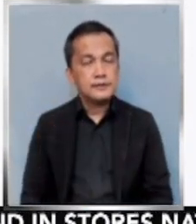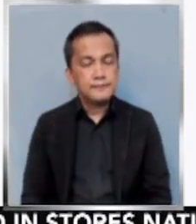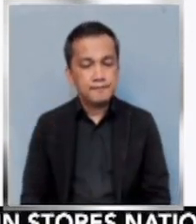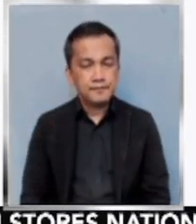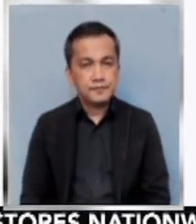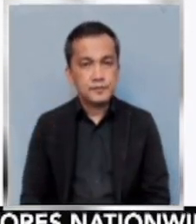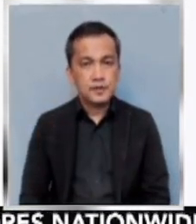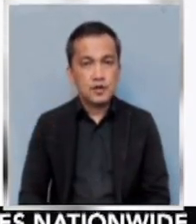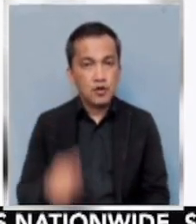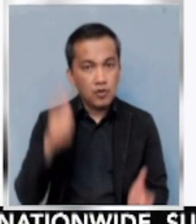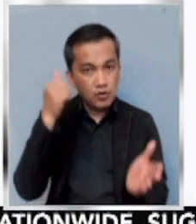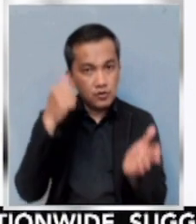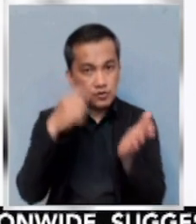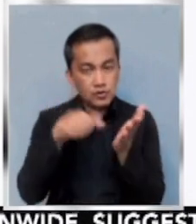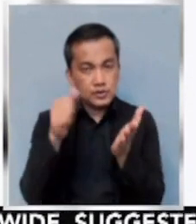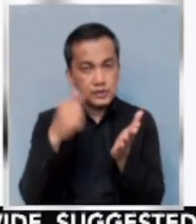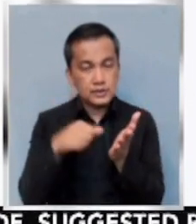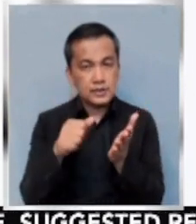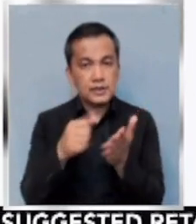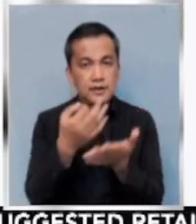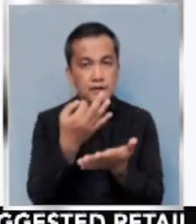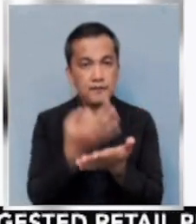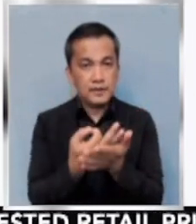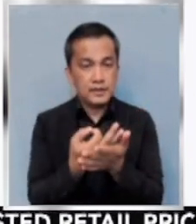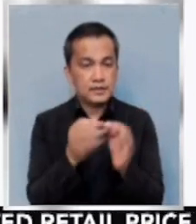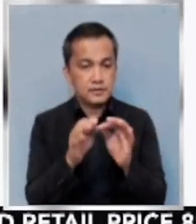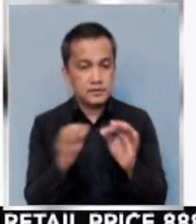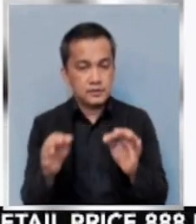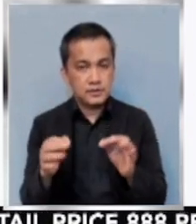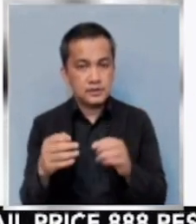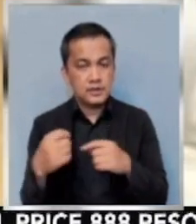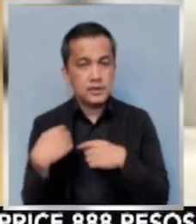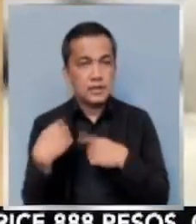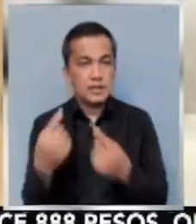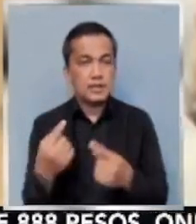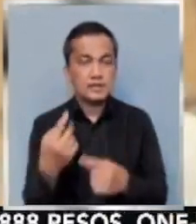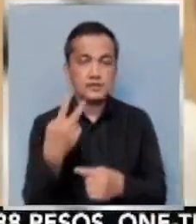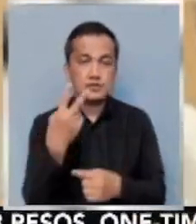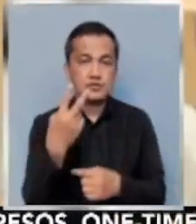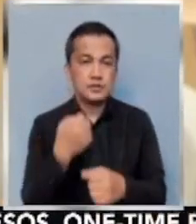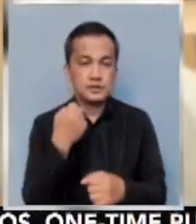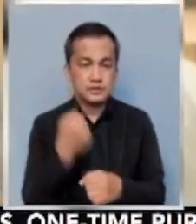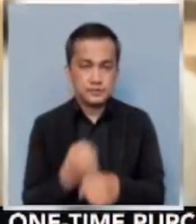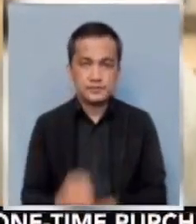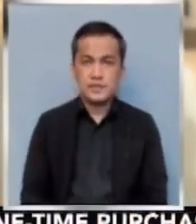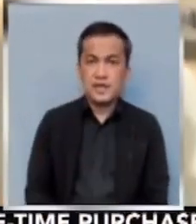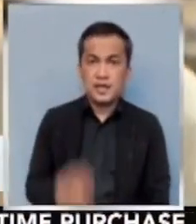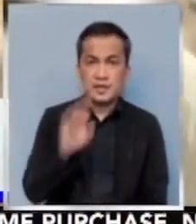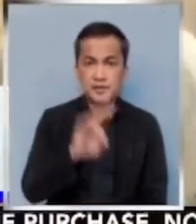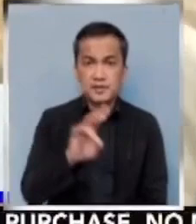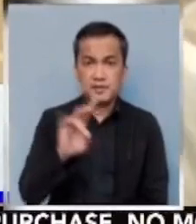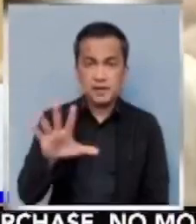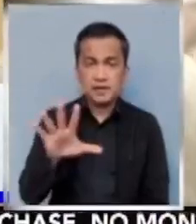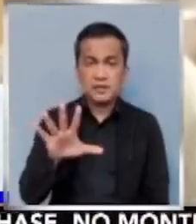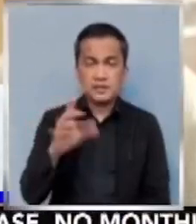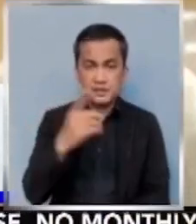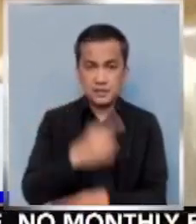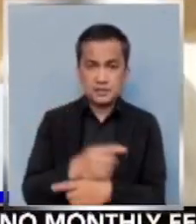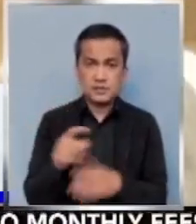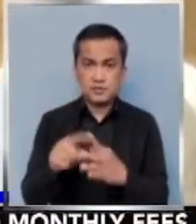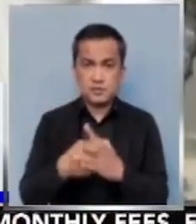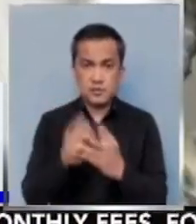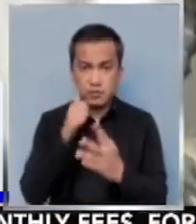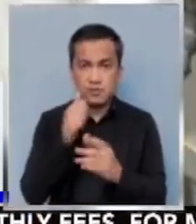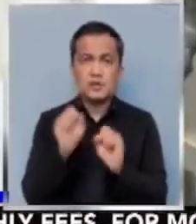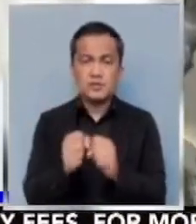audited financial statement for the last 2 years. May 75 araw simula bukas pwedeng humingi ng exemption ang mga